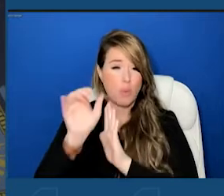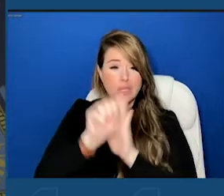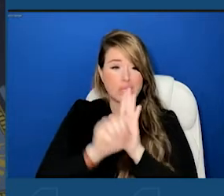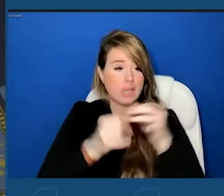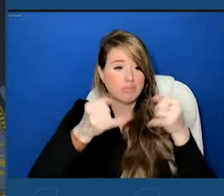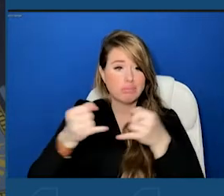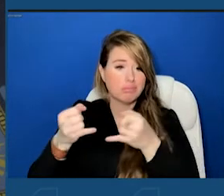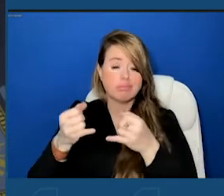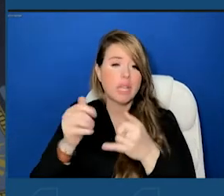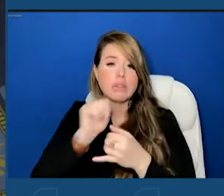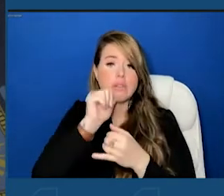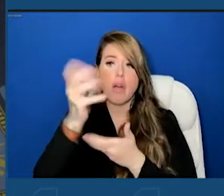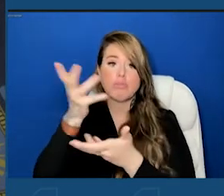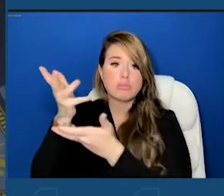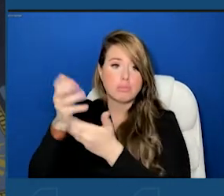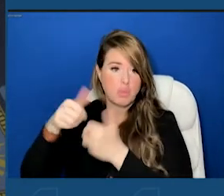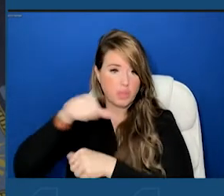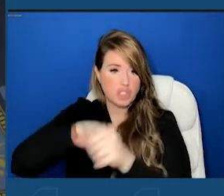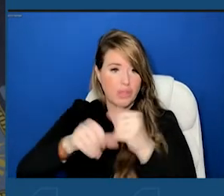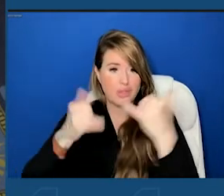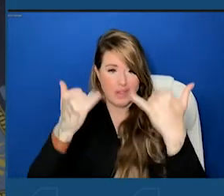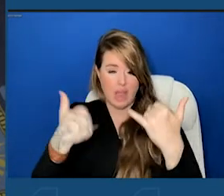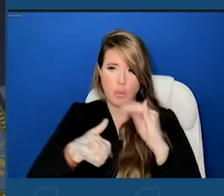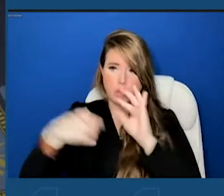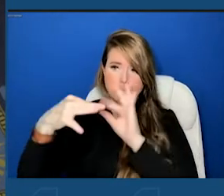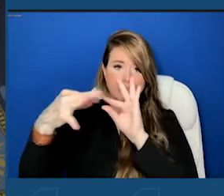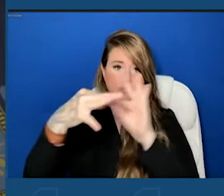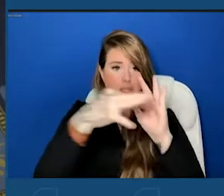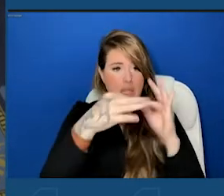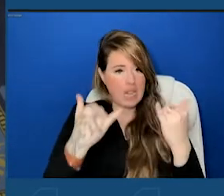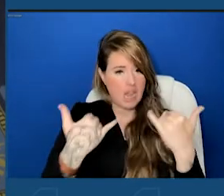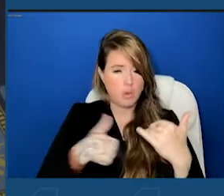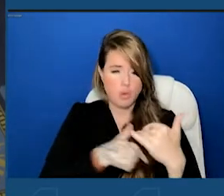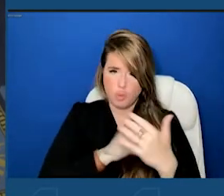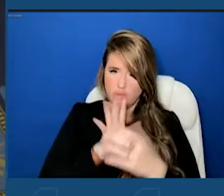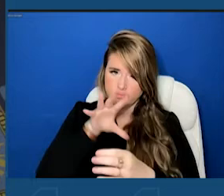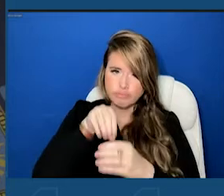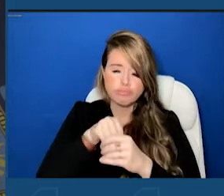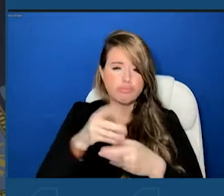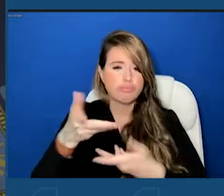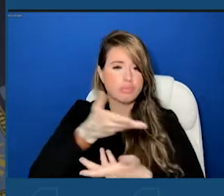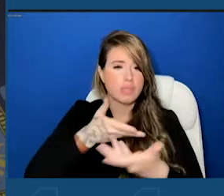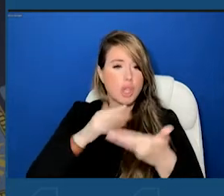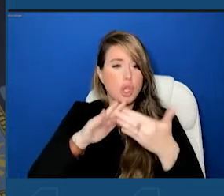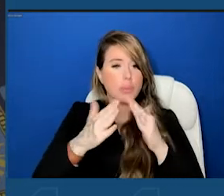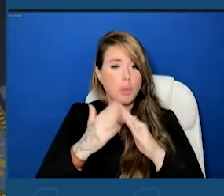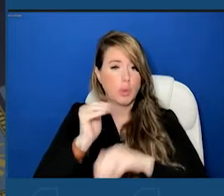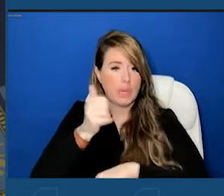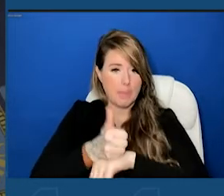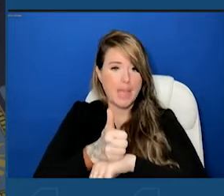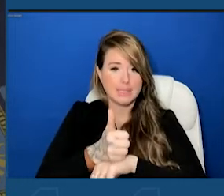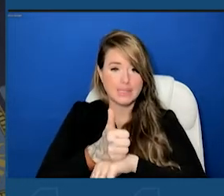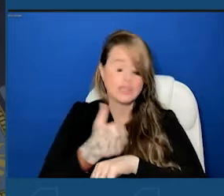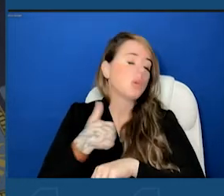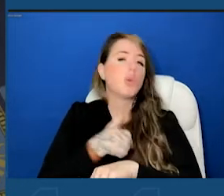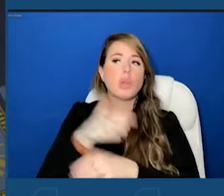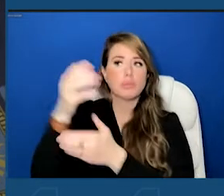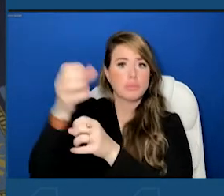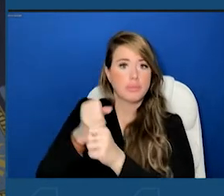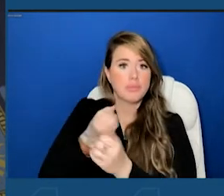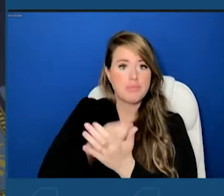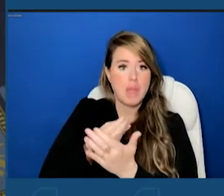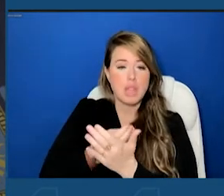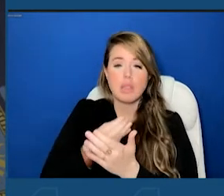also tripled our investments in the violence disruption programs, which are community-based. You get the money in the hands, and many times these are people who had